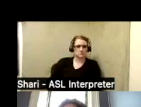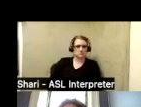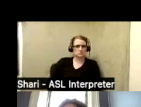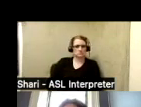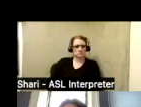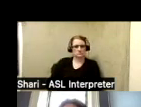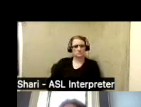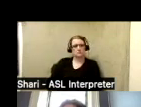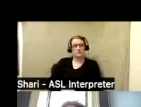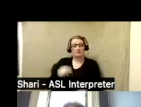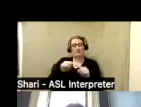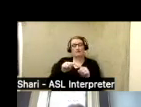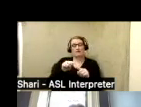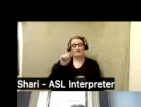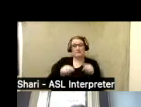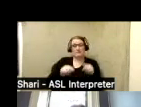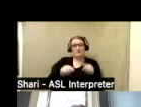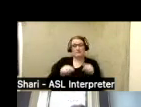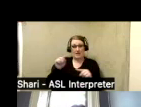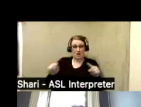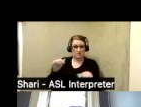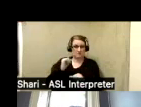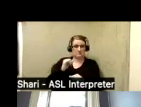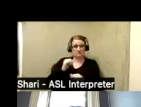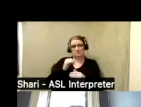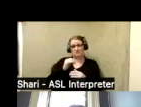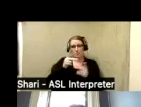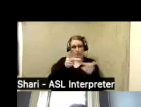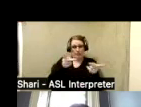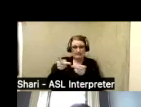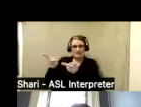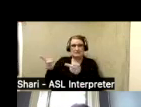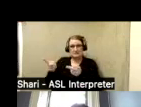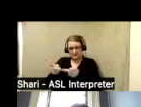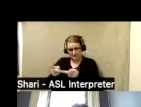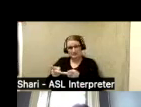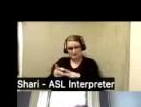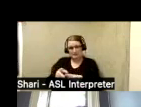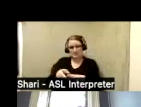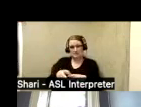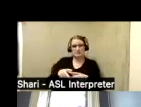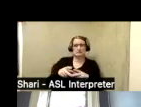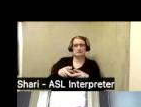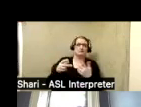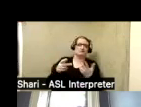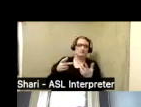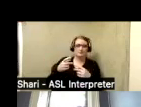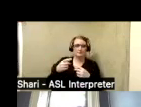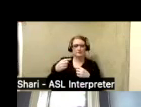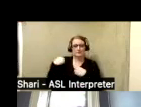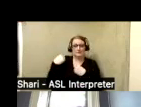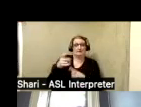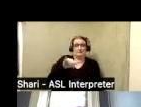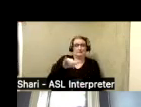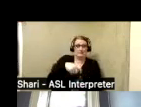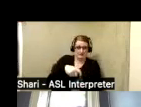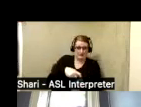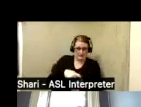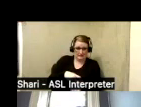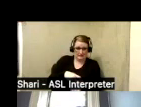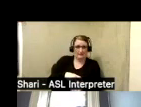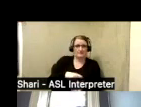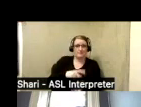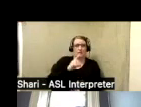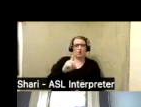these various institutions have been, in the wake of deinstitutionalization, have been kind